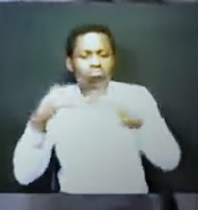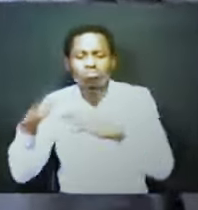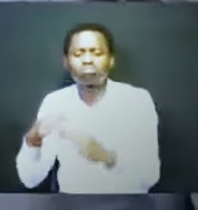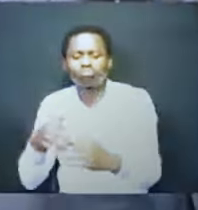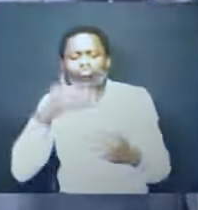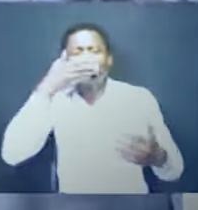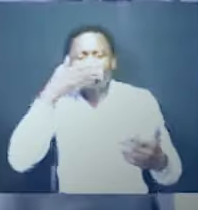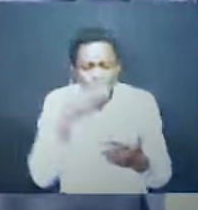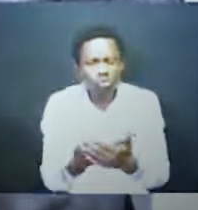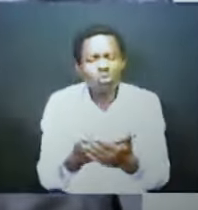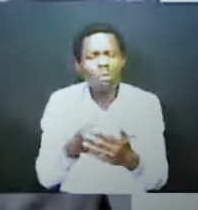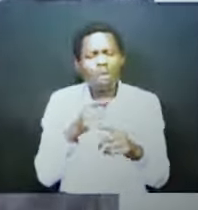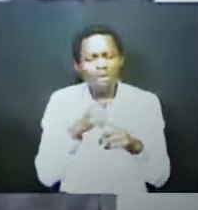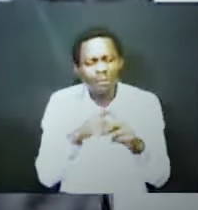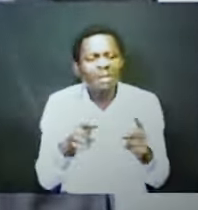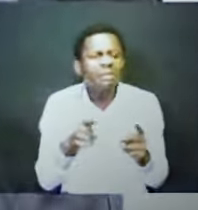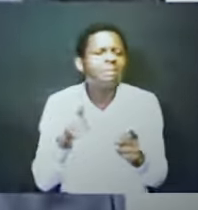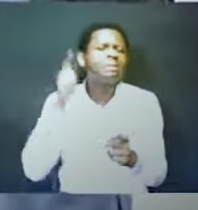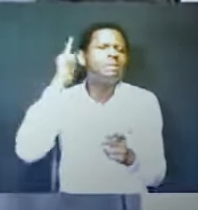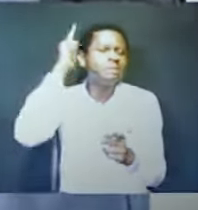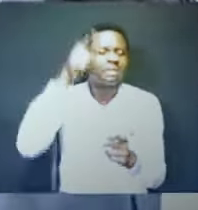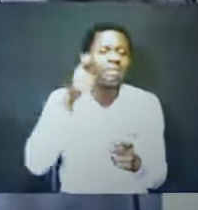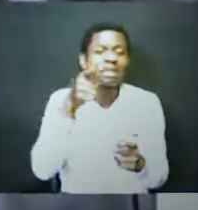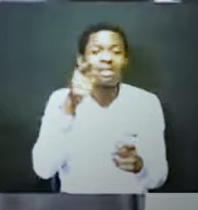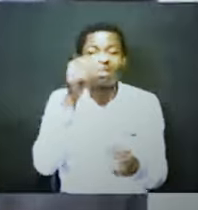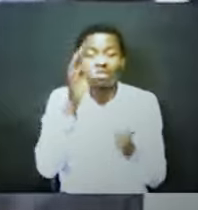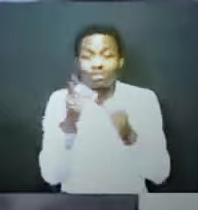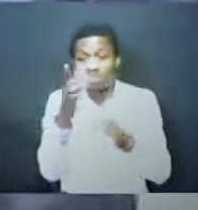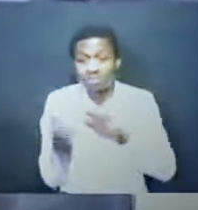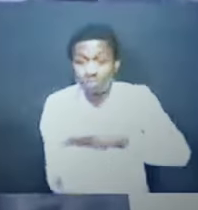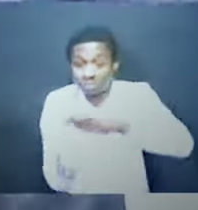be, one day death will take you out of the house.